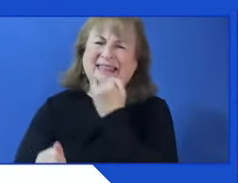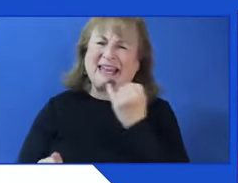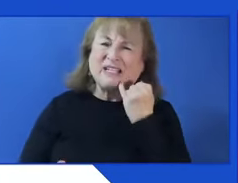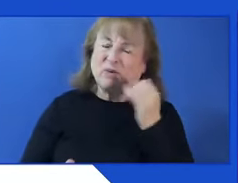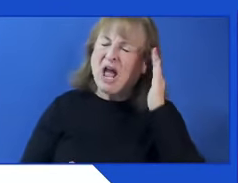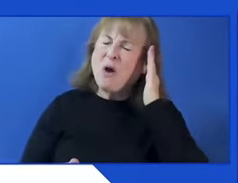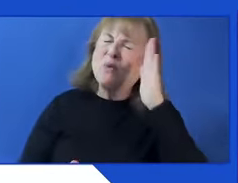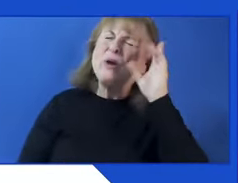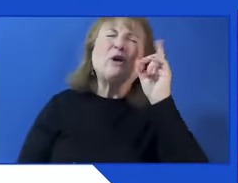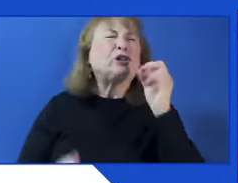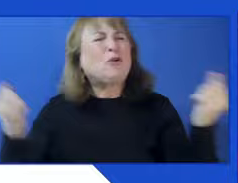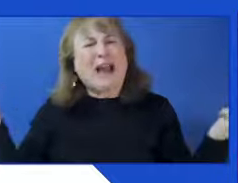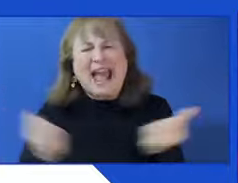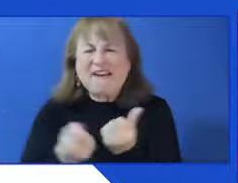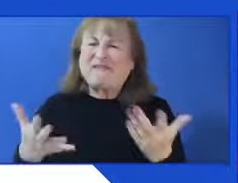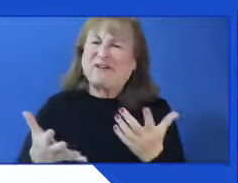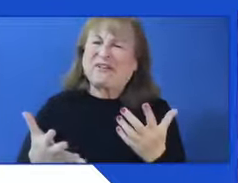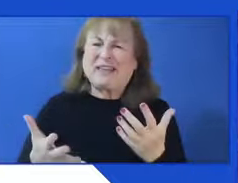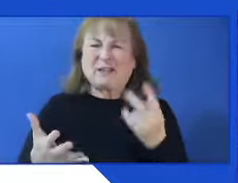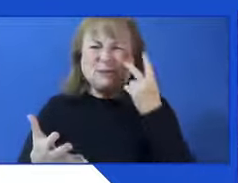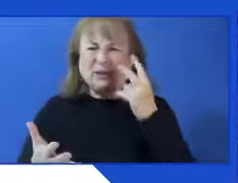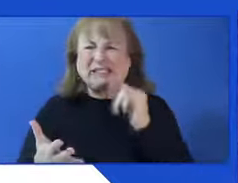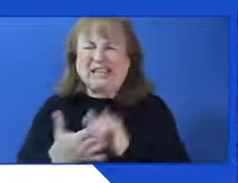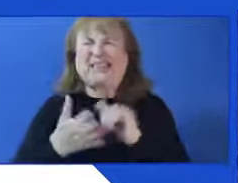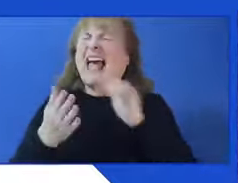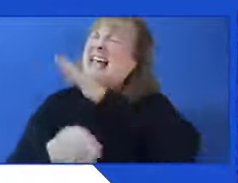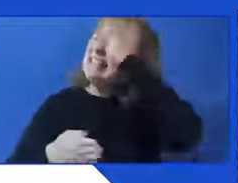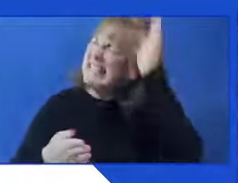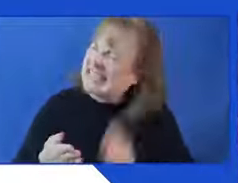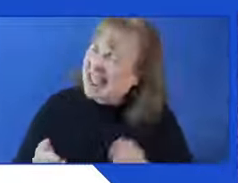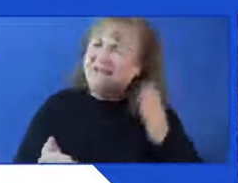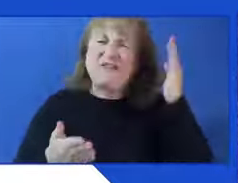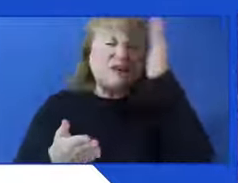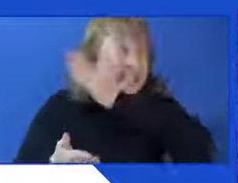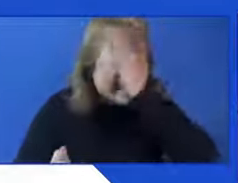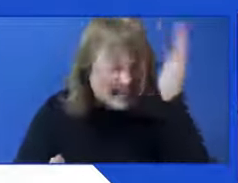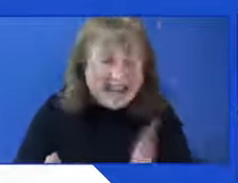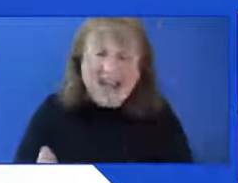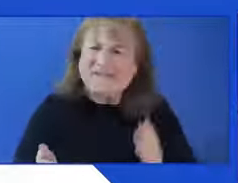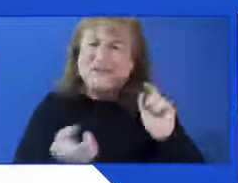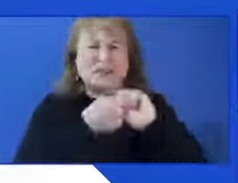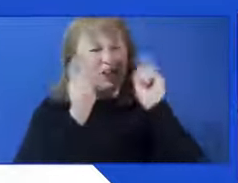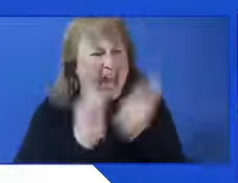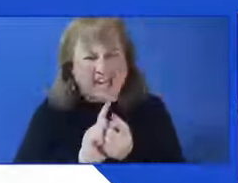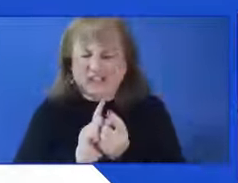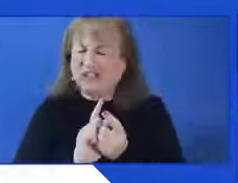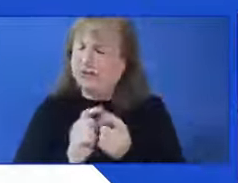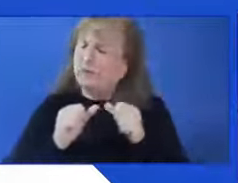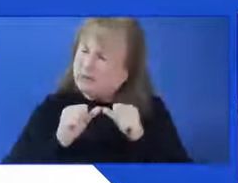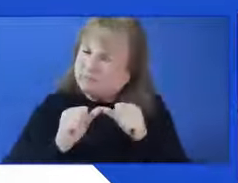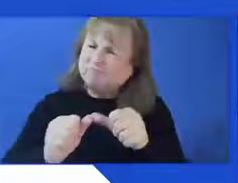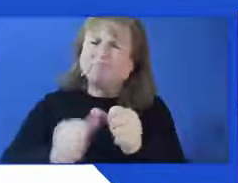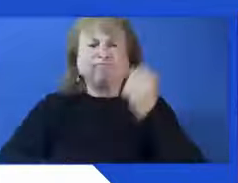do everything to see that that never, ever changes.